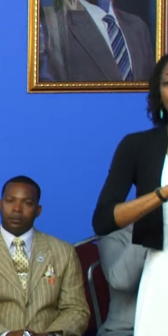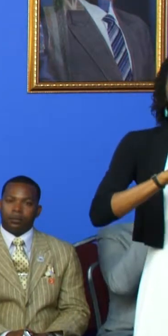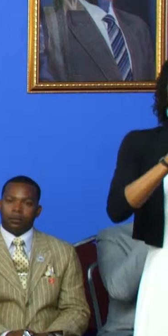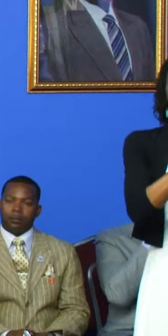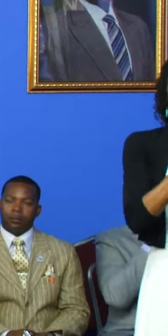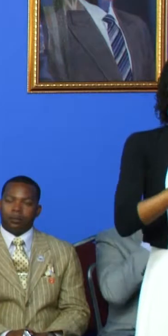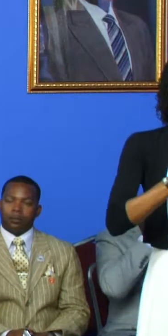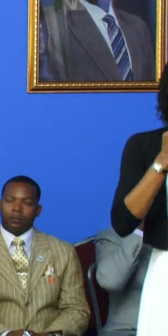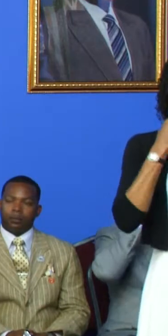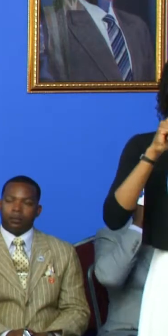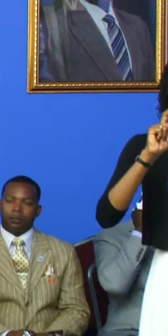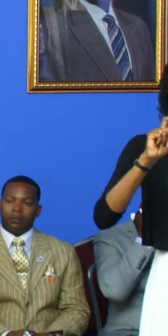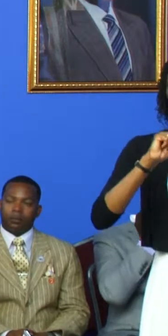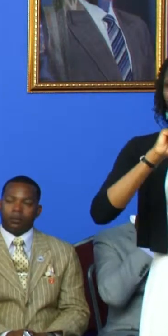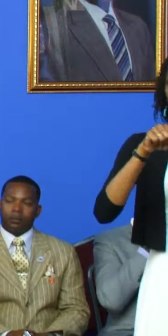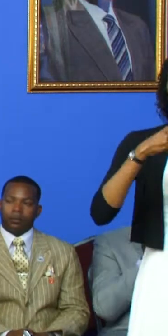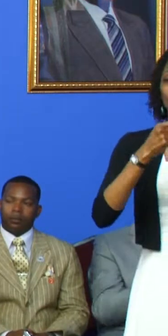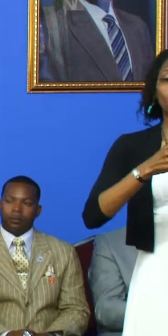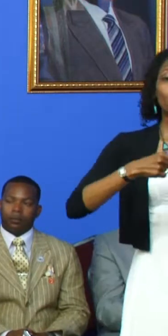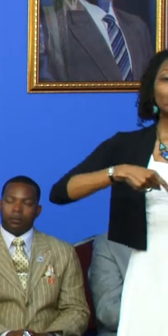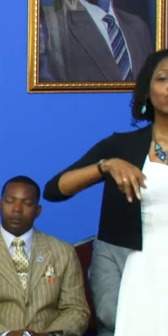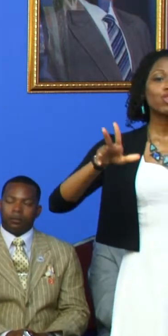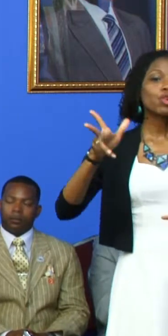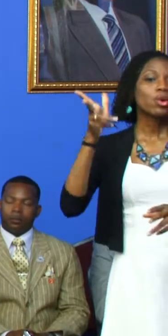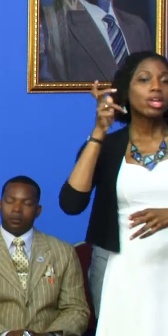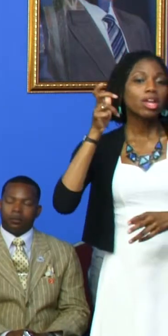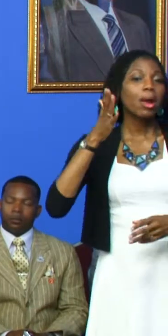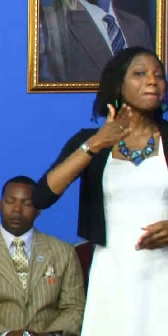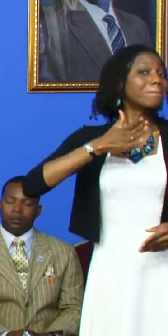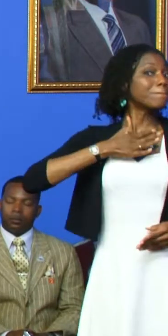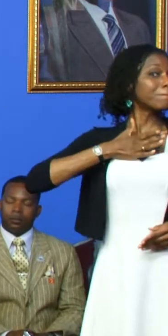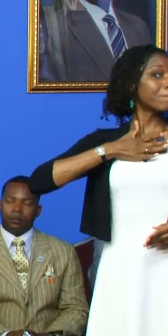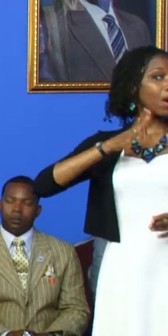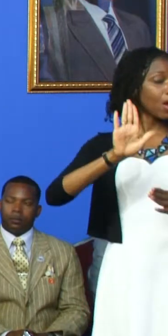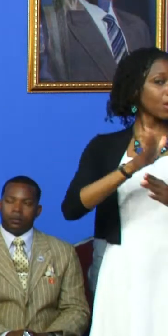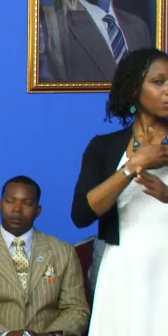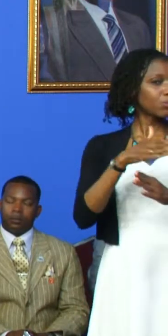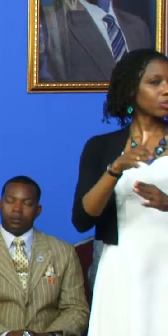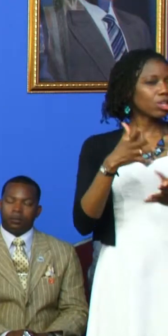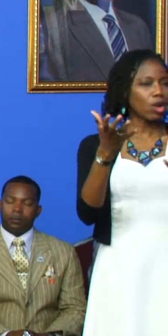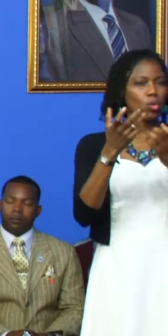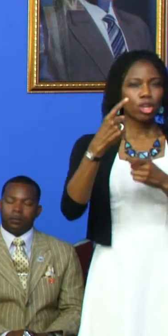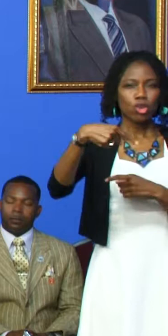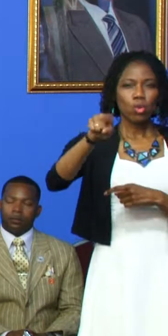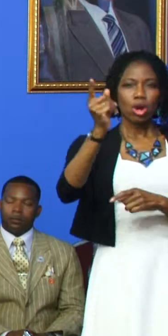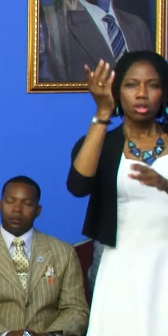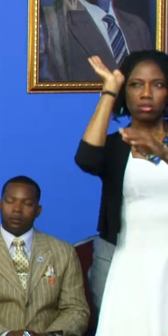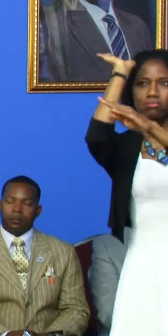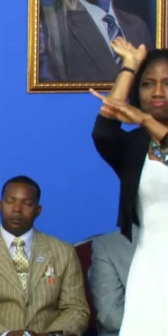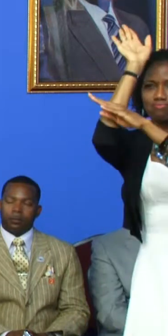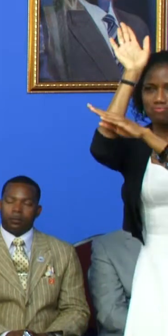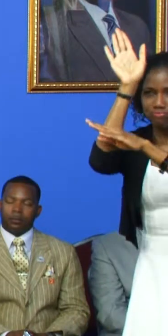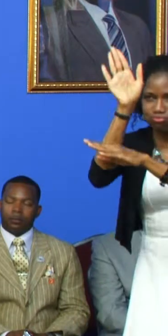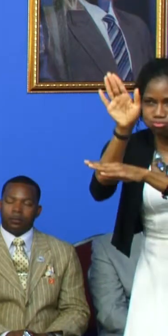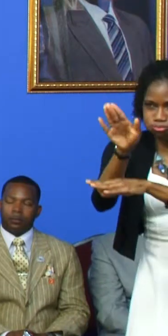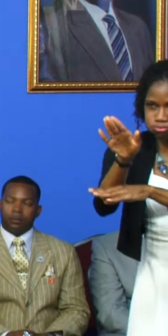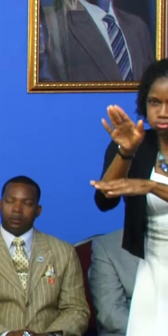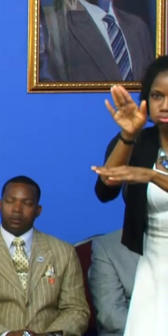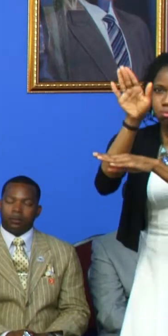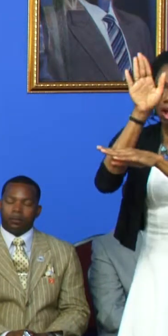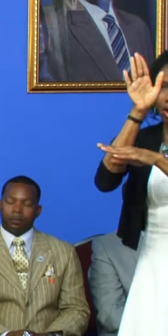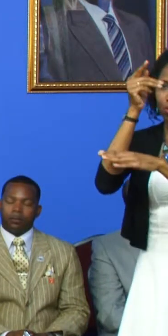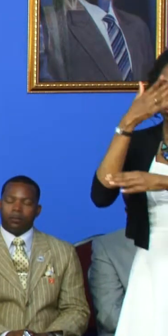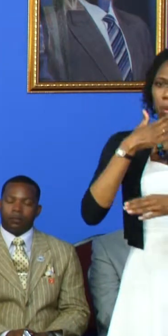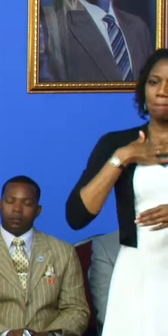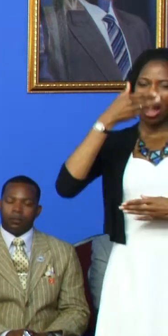That when you hear my music, I want you to bow to my